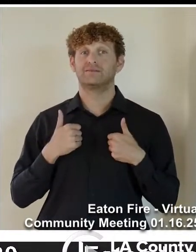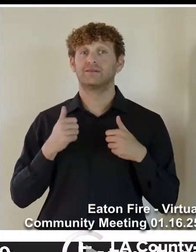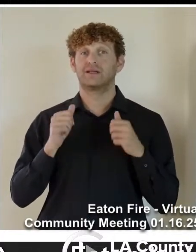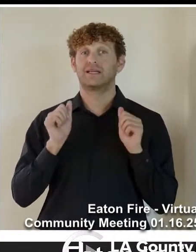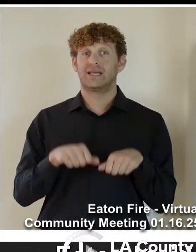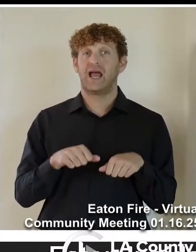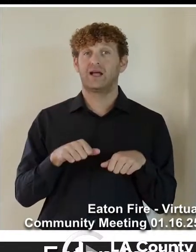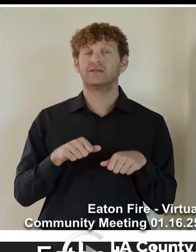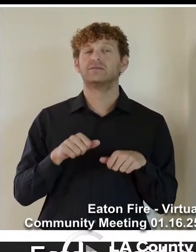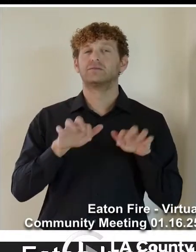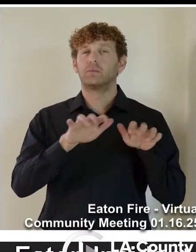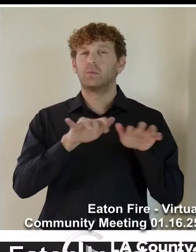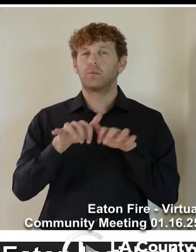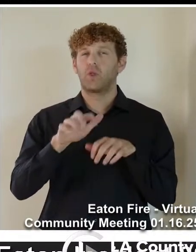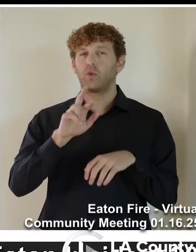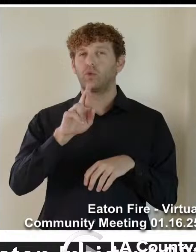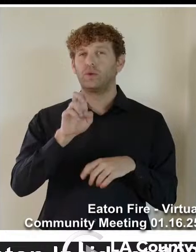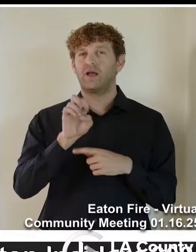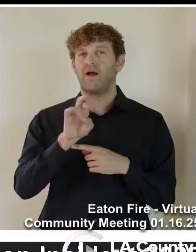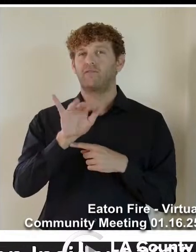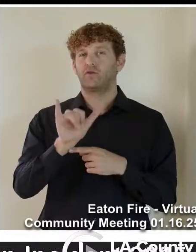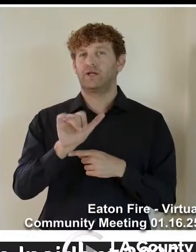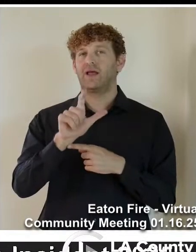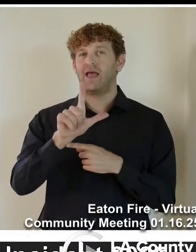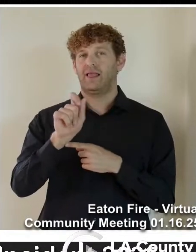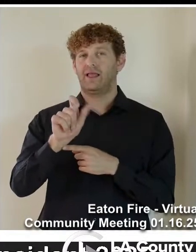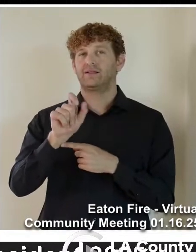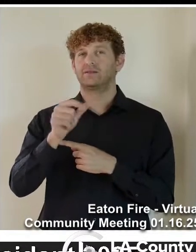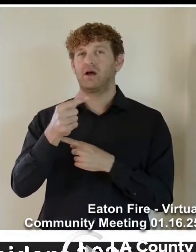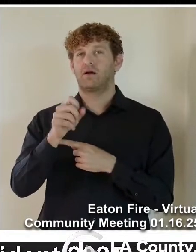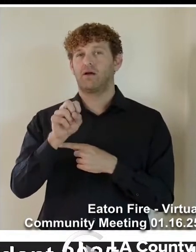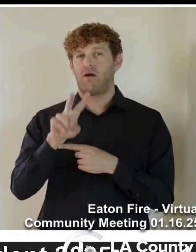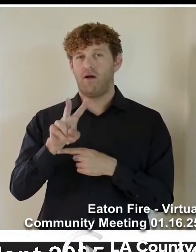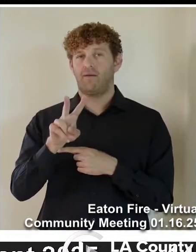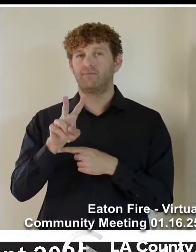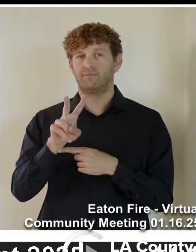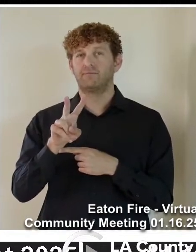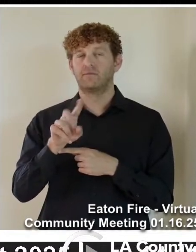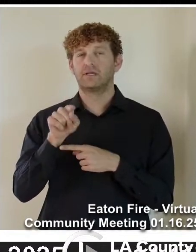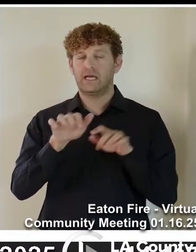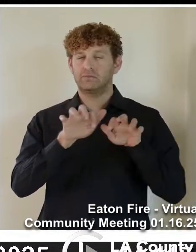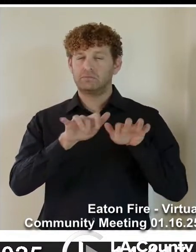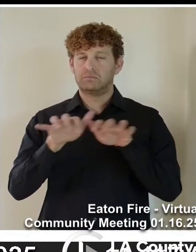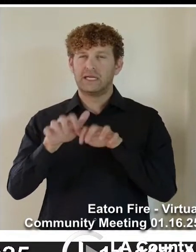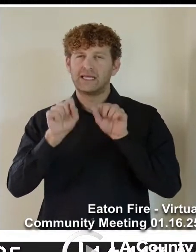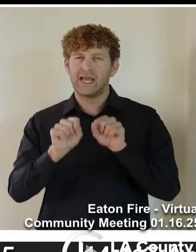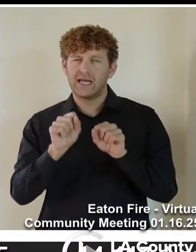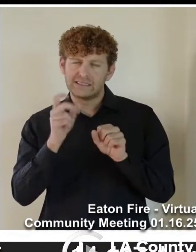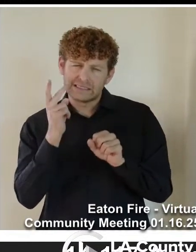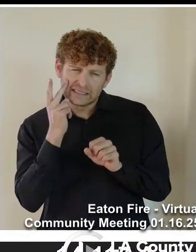recovery.lacounty.gov to view maps of damaged assessments of their residents.